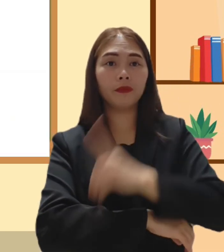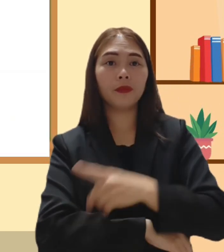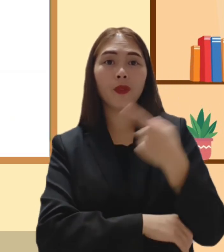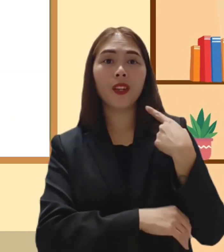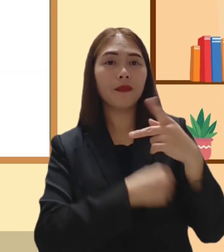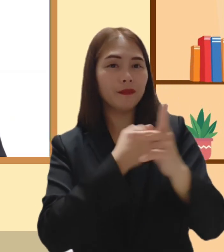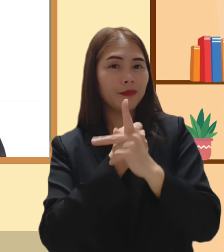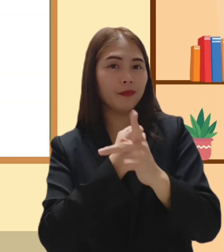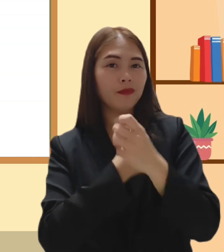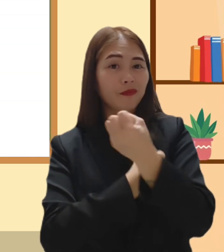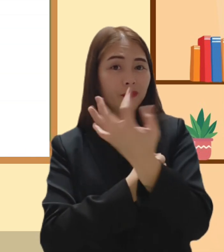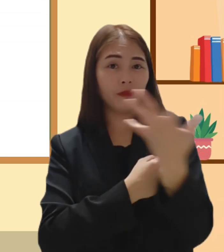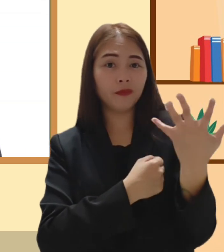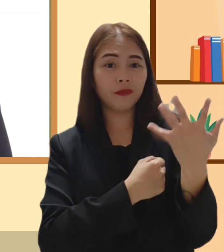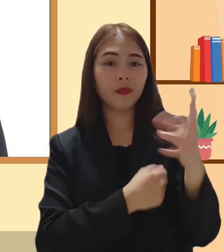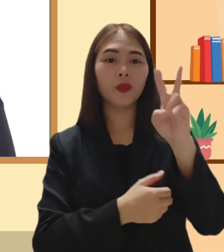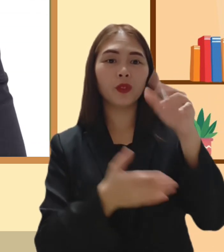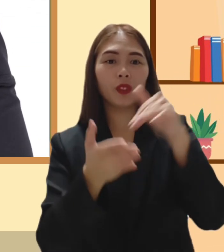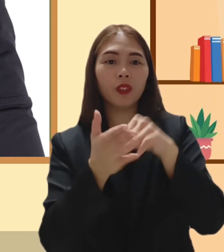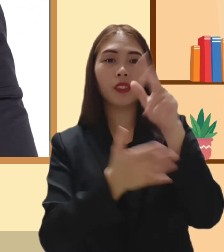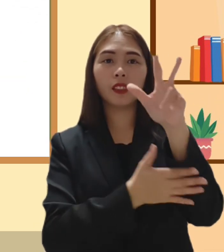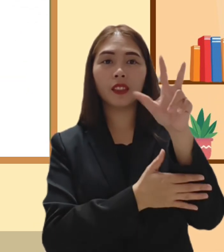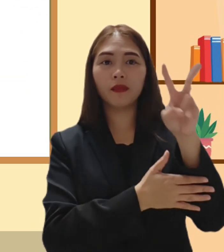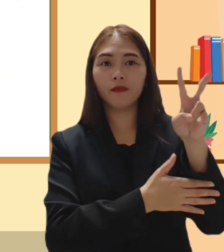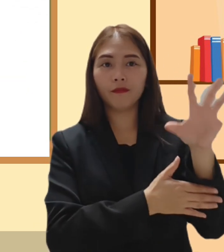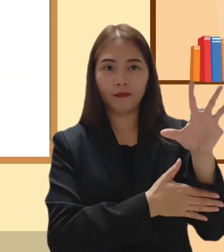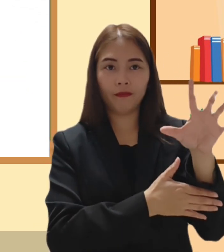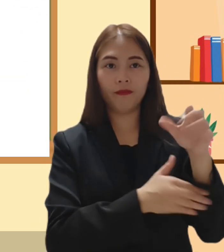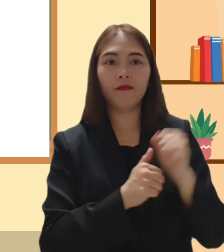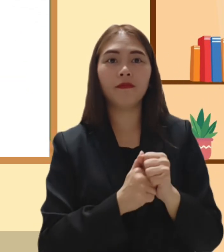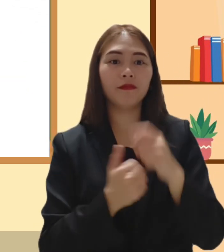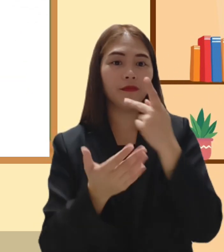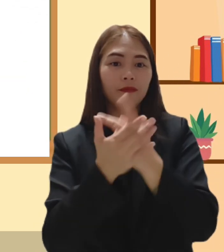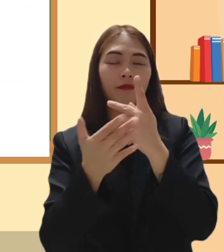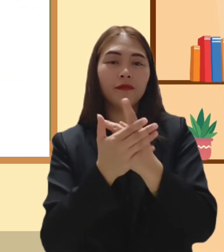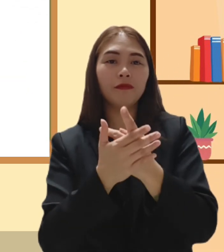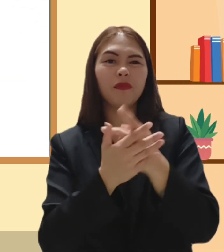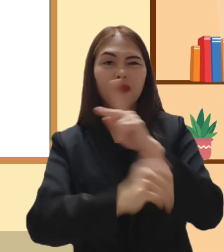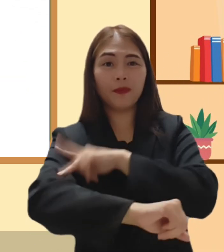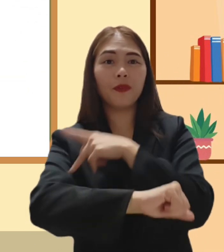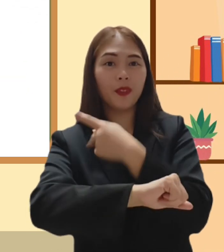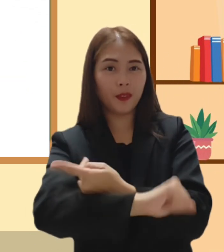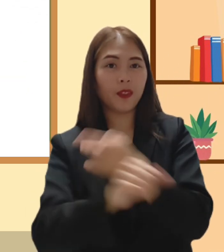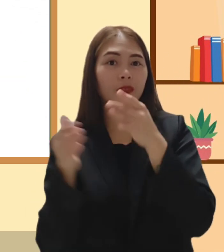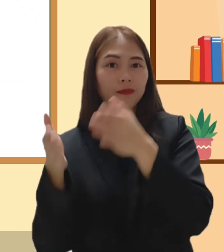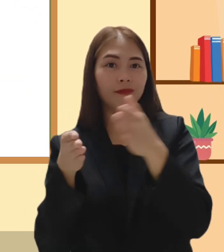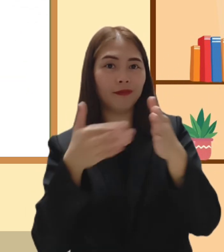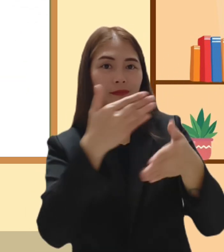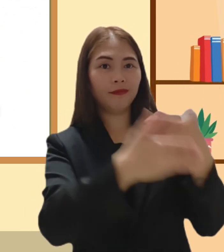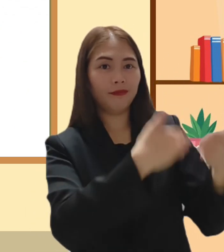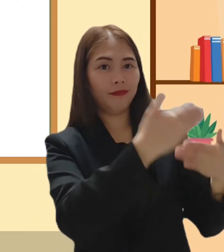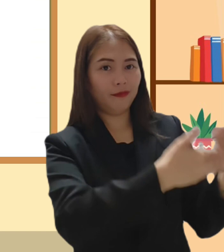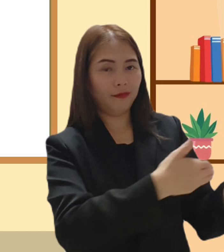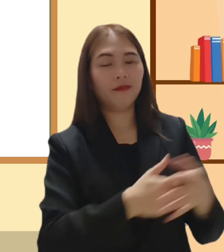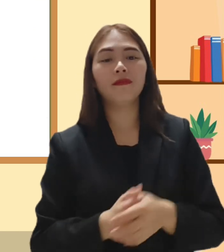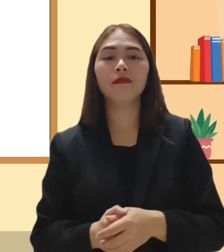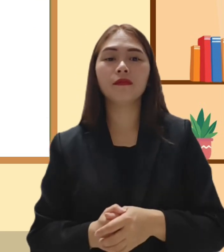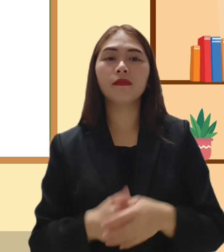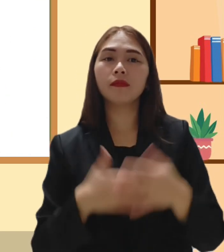after 30 days, you would have saved a total of 2,325 pesos. That's the power of an arithmetic